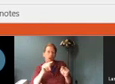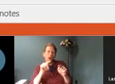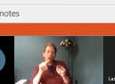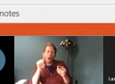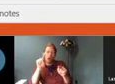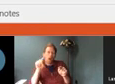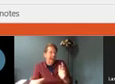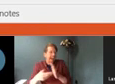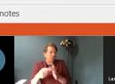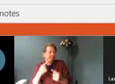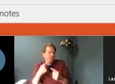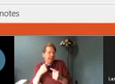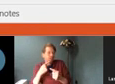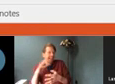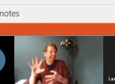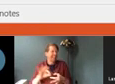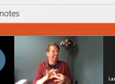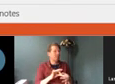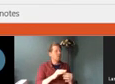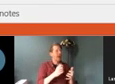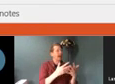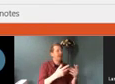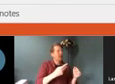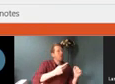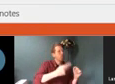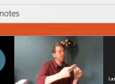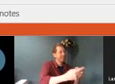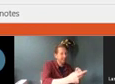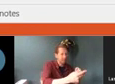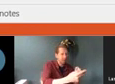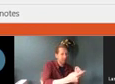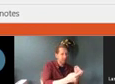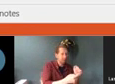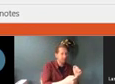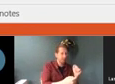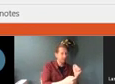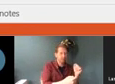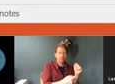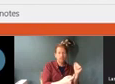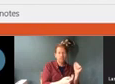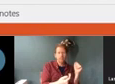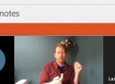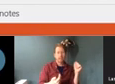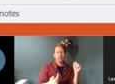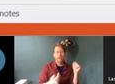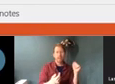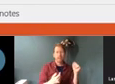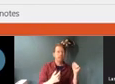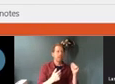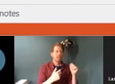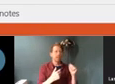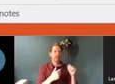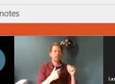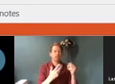So that was one of the great outputs of the projects my PhD consisted